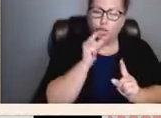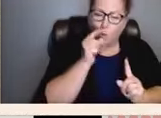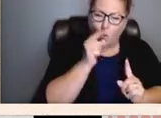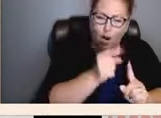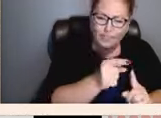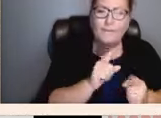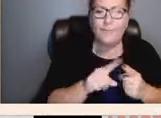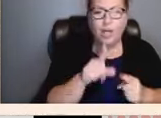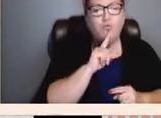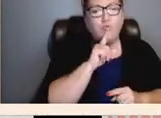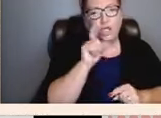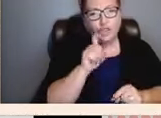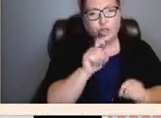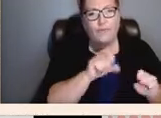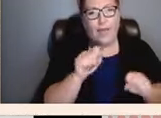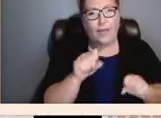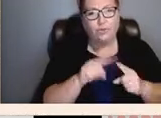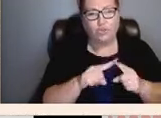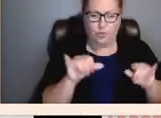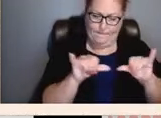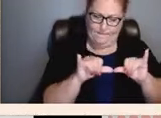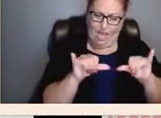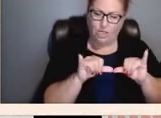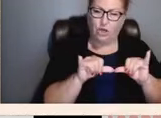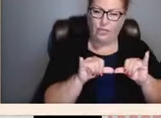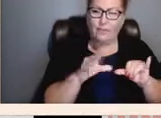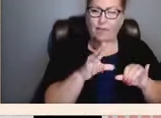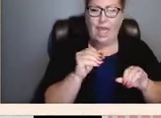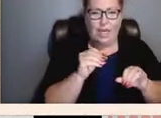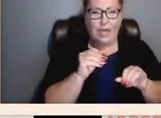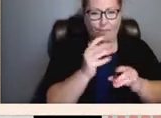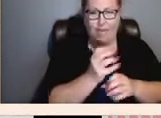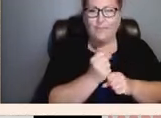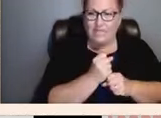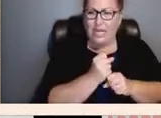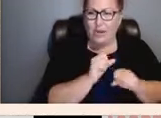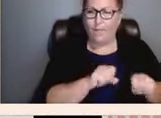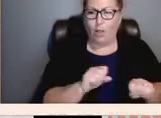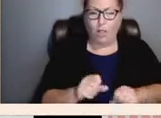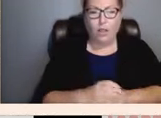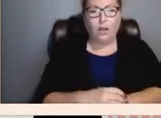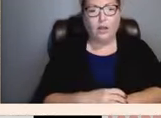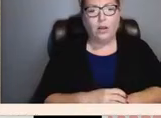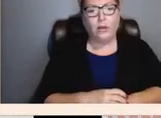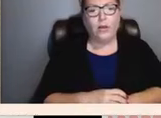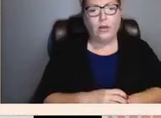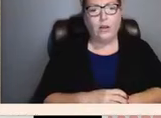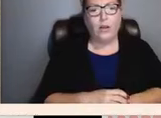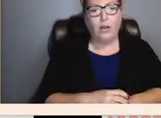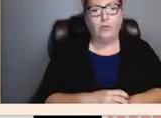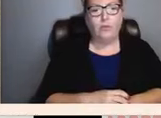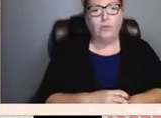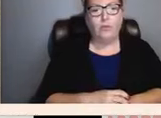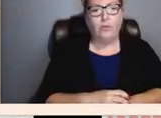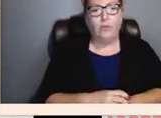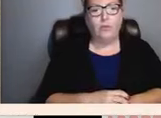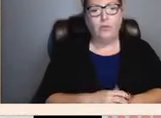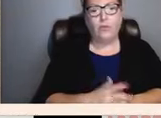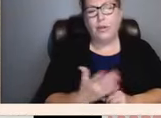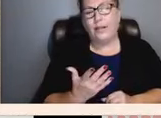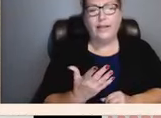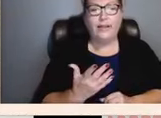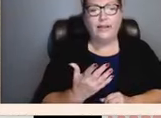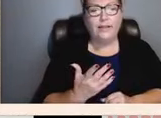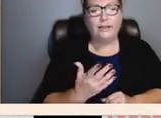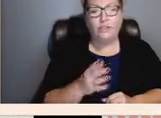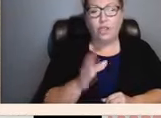able to measure them and be attainable. A goal, let's look for 100%,